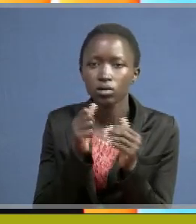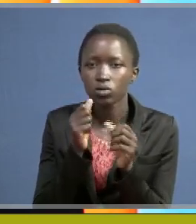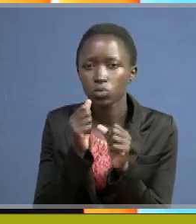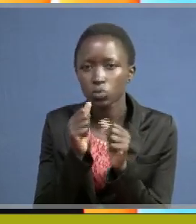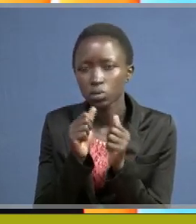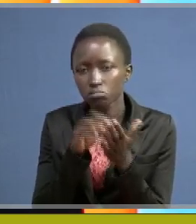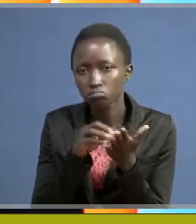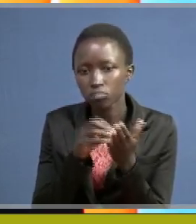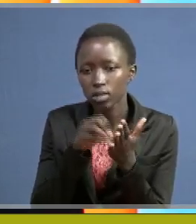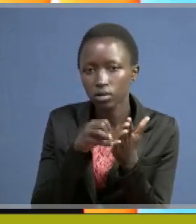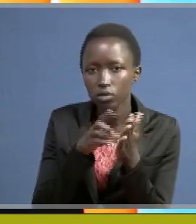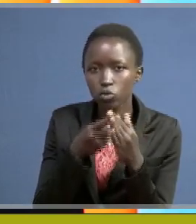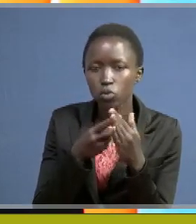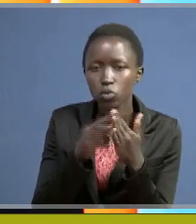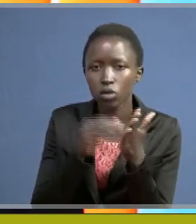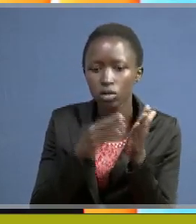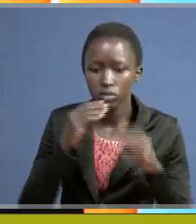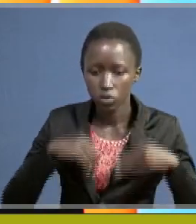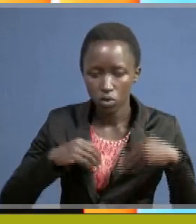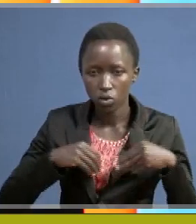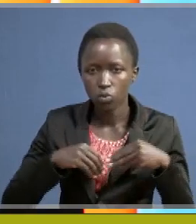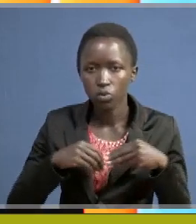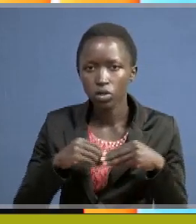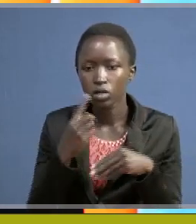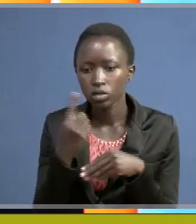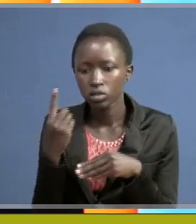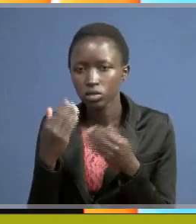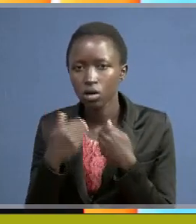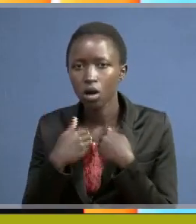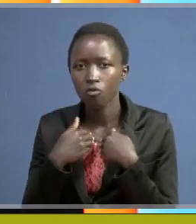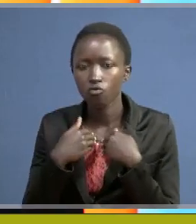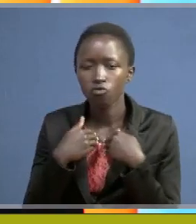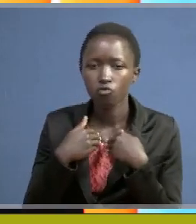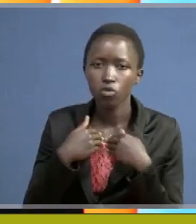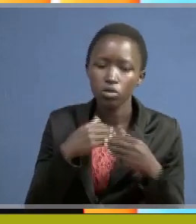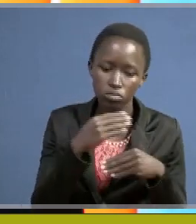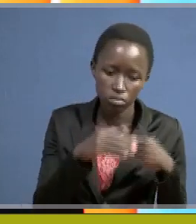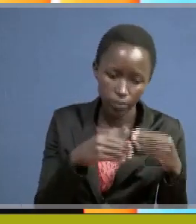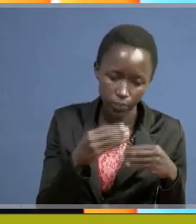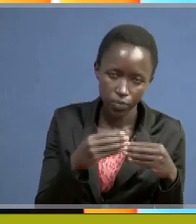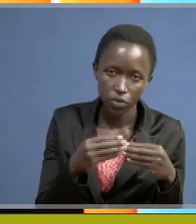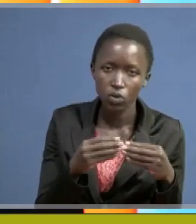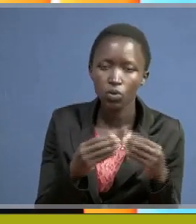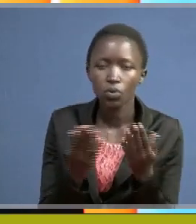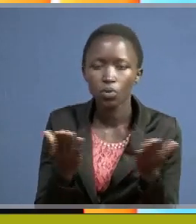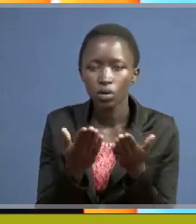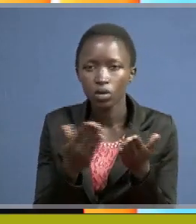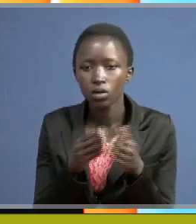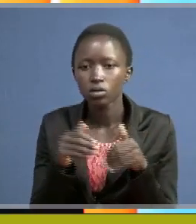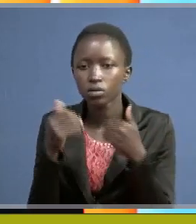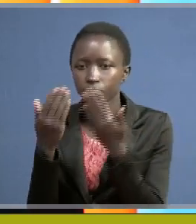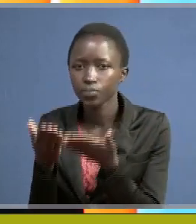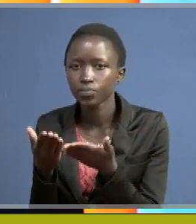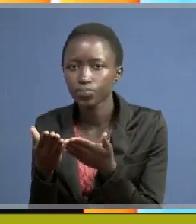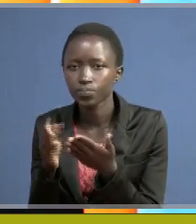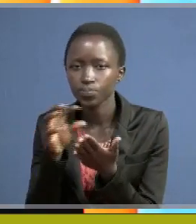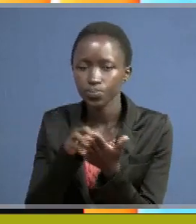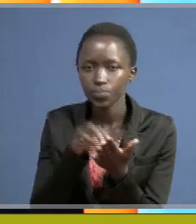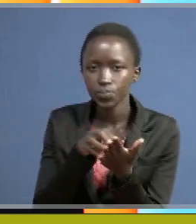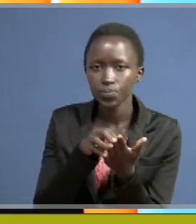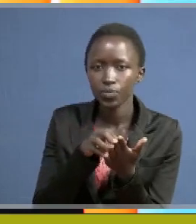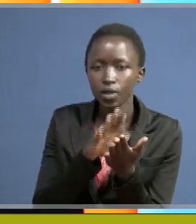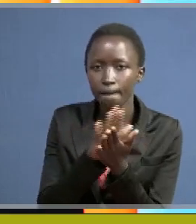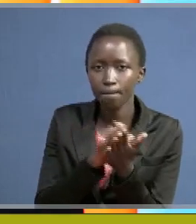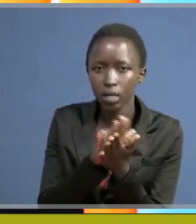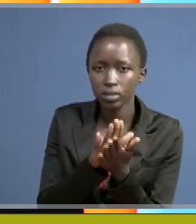with cases involving anti-corruption. Every division has a protocol where they allocate cases